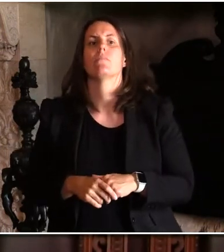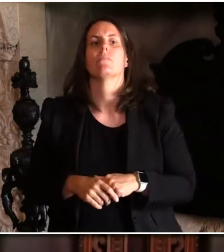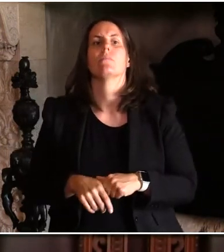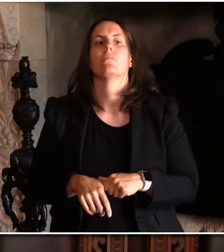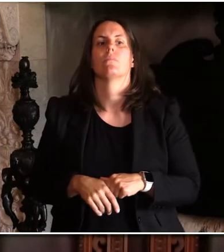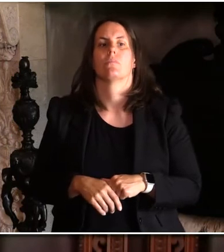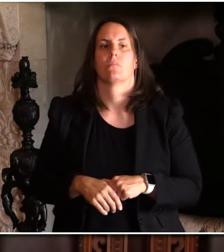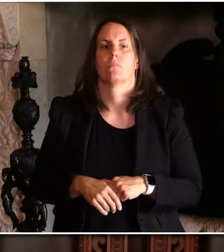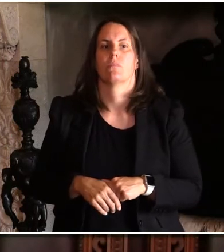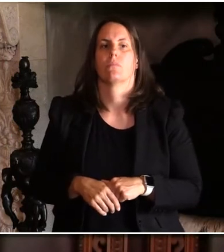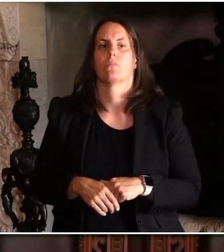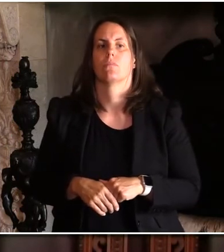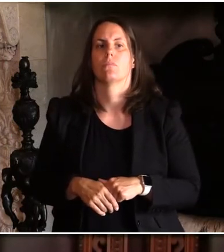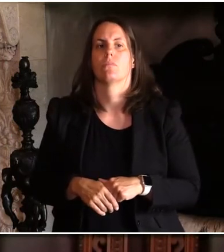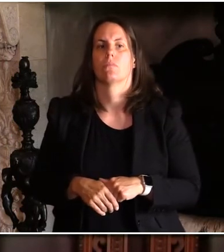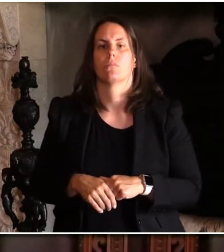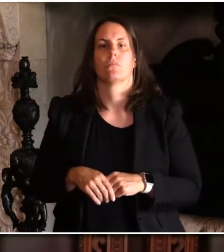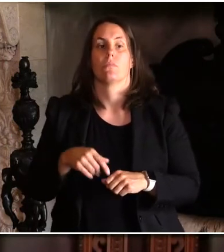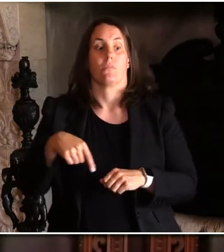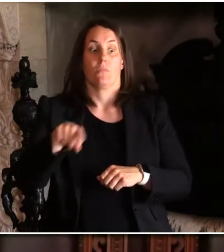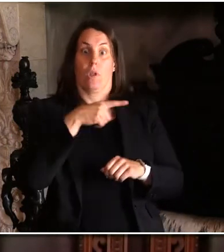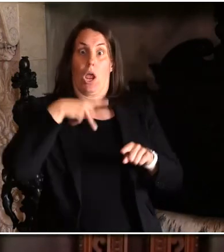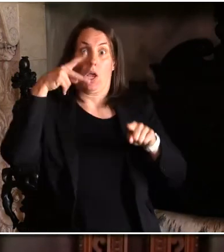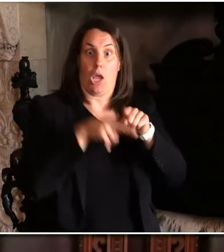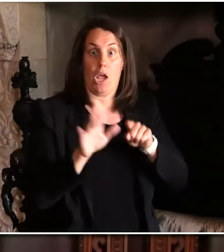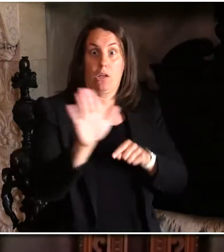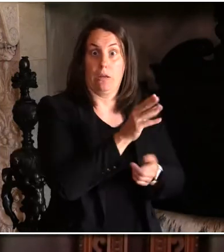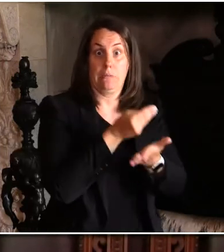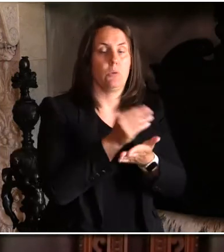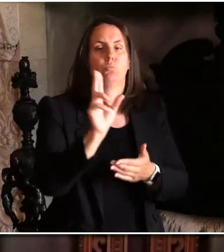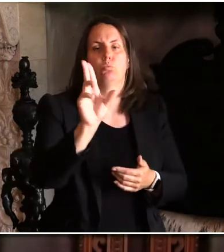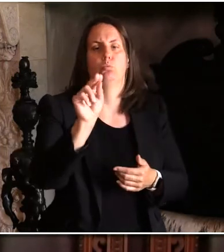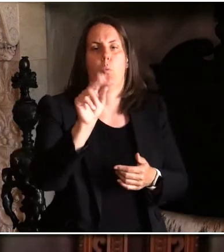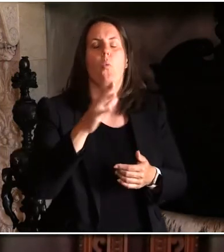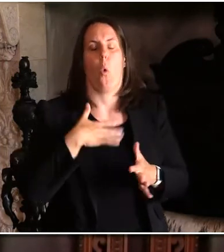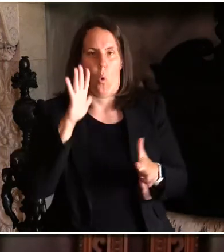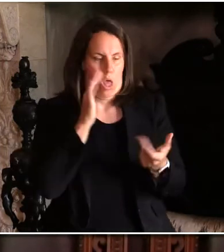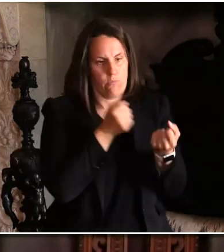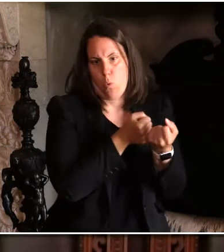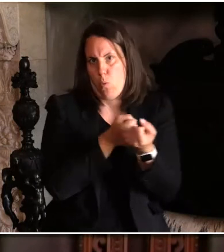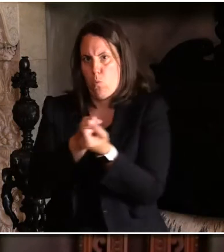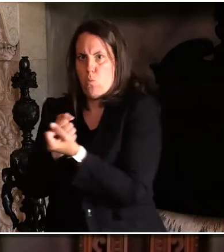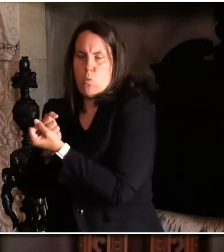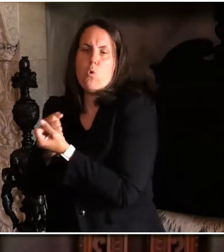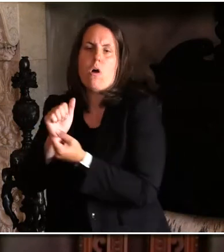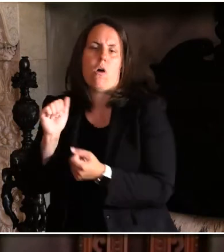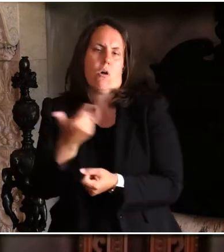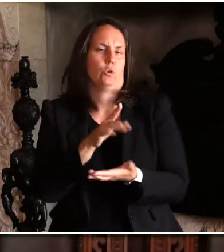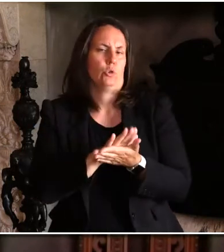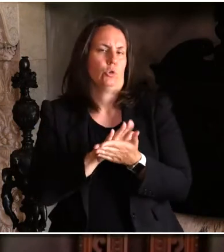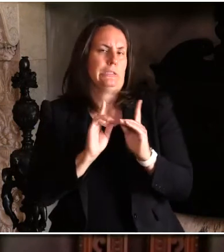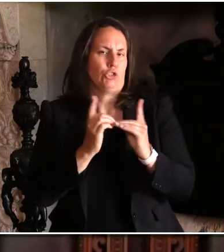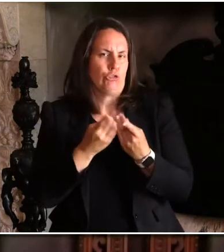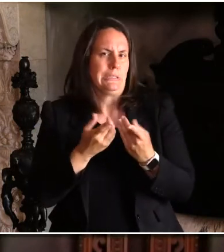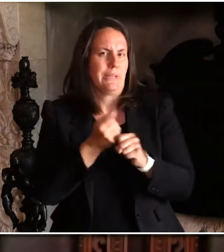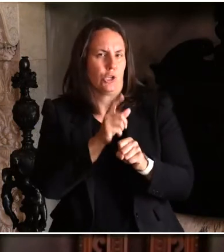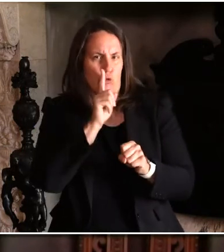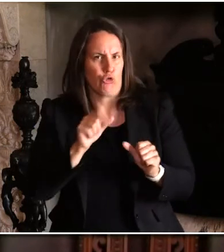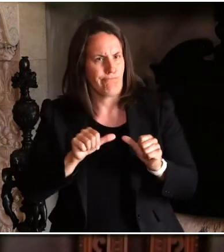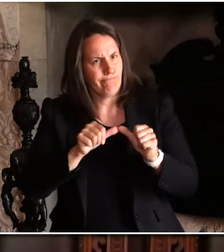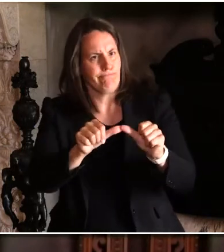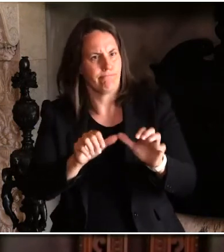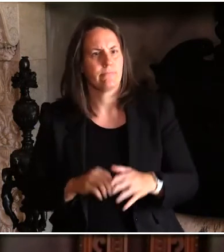for us to guarantee anything at this point in time. We'll certainly do as quick a job as possible. We've already started the process